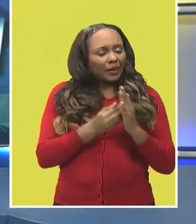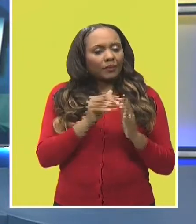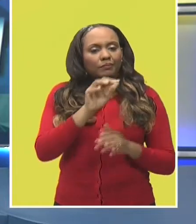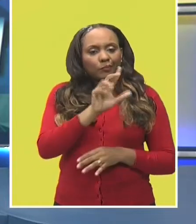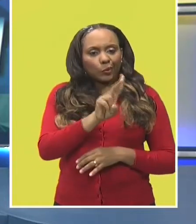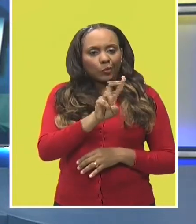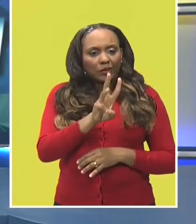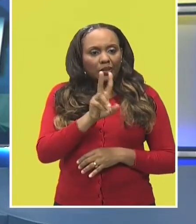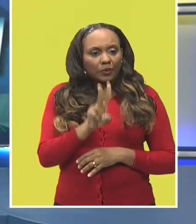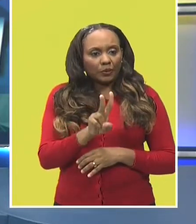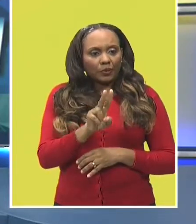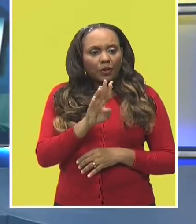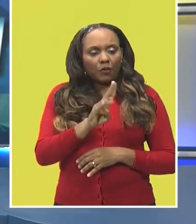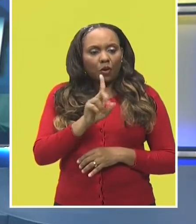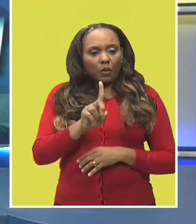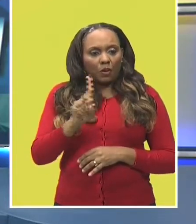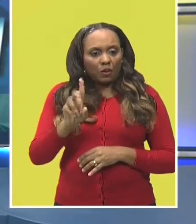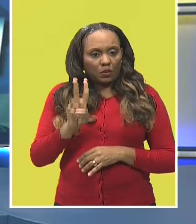262-4112 or